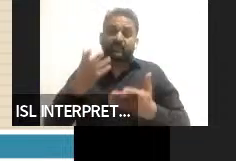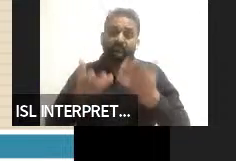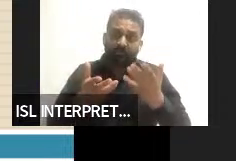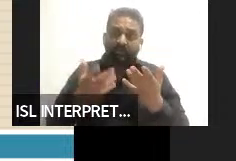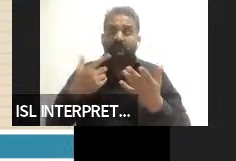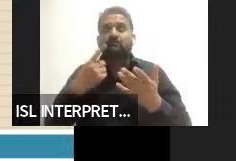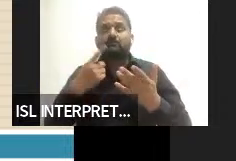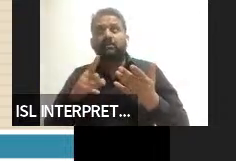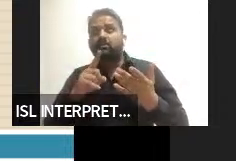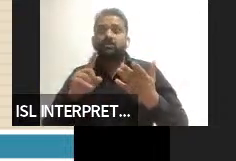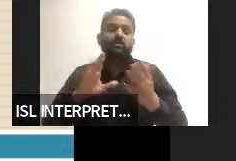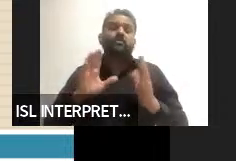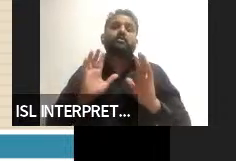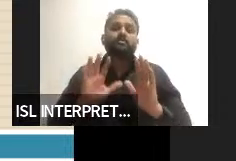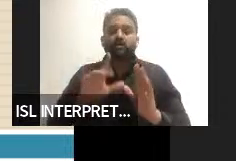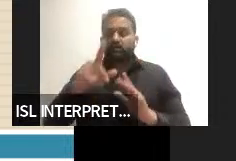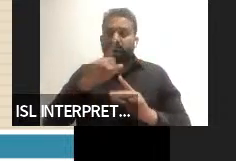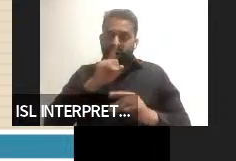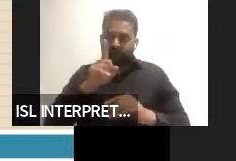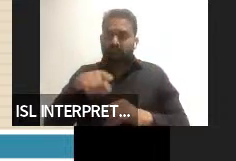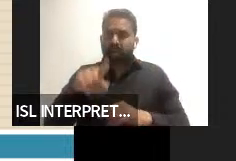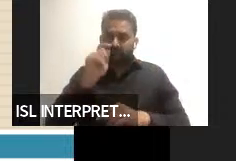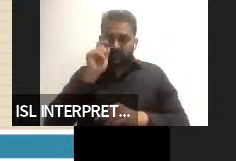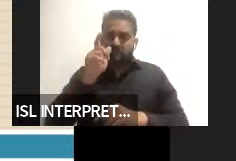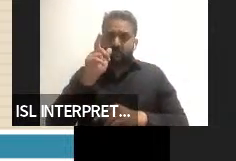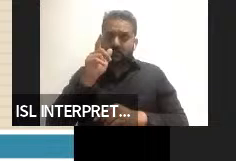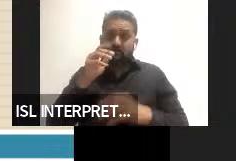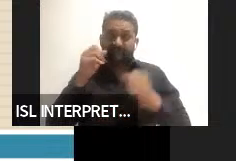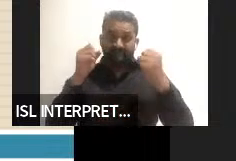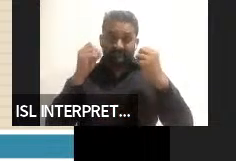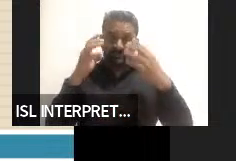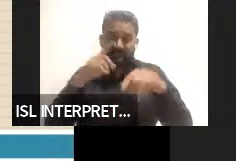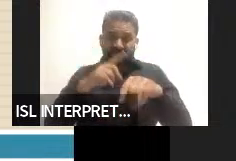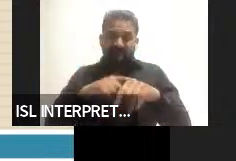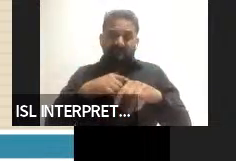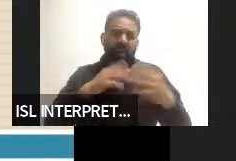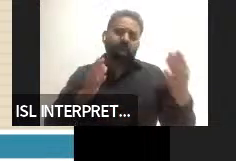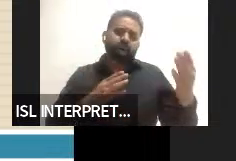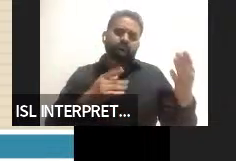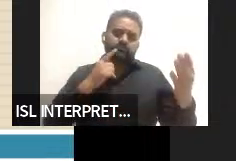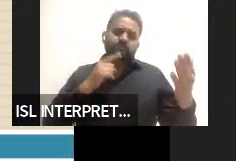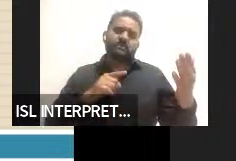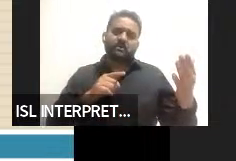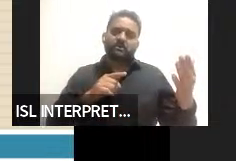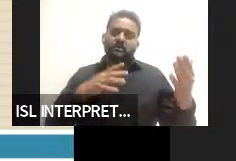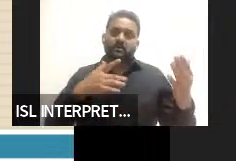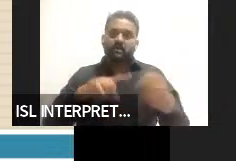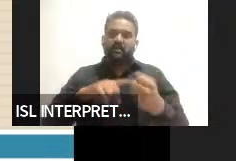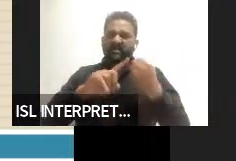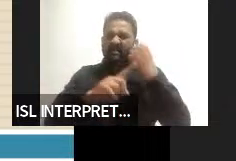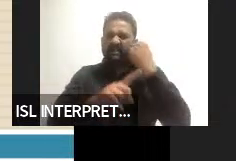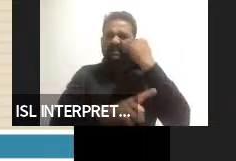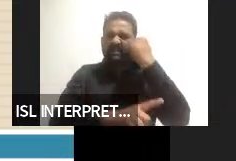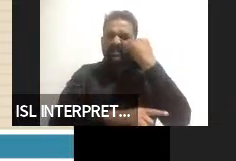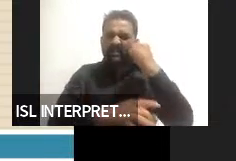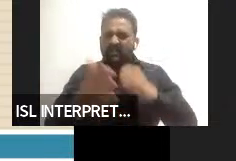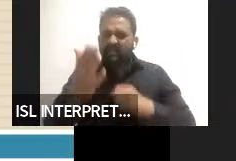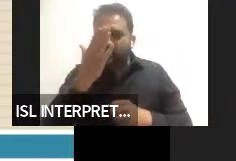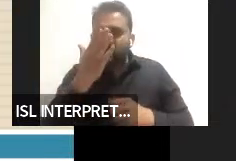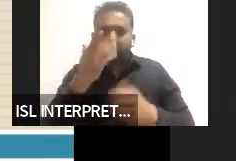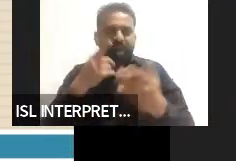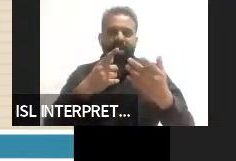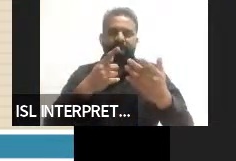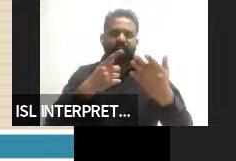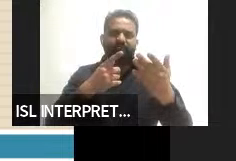correct. And you will be surprised. Many times we have seen that at a very last moment, we found that the quotations